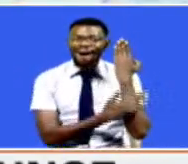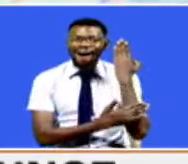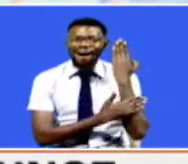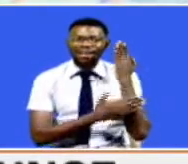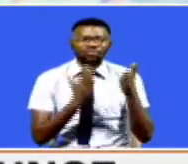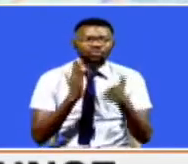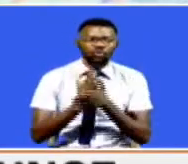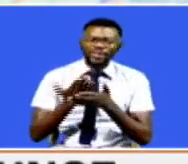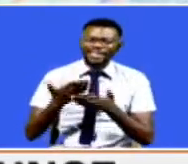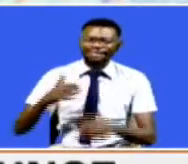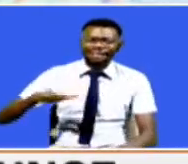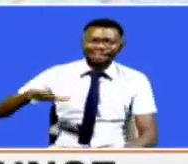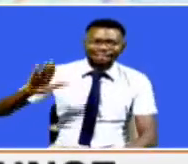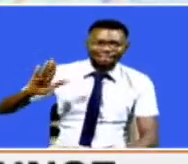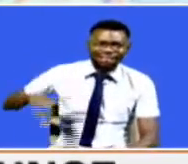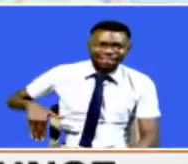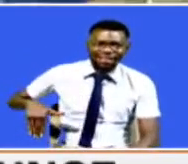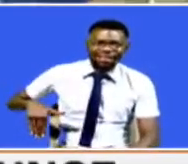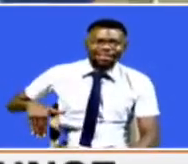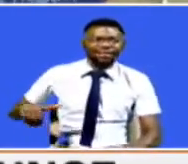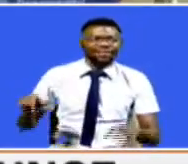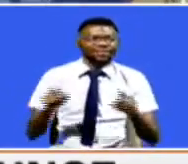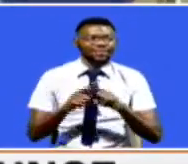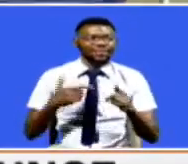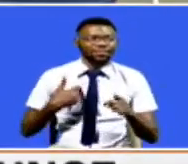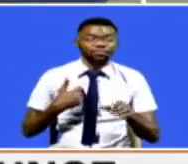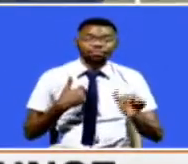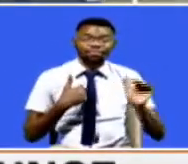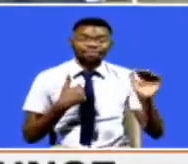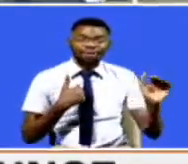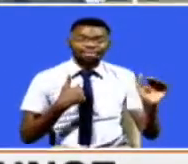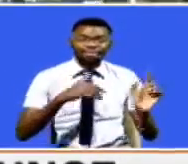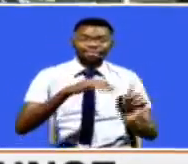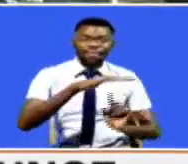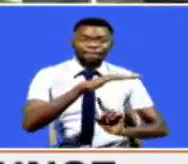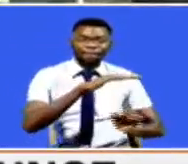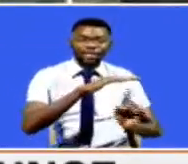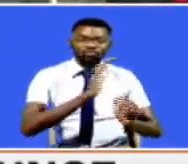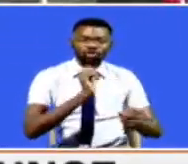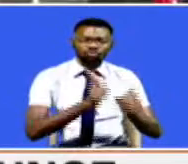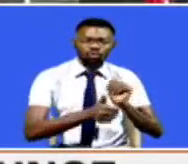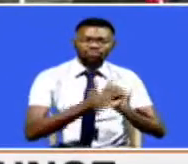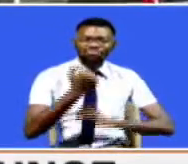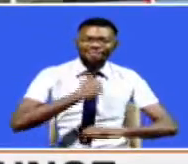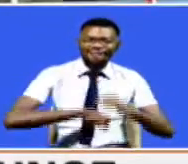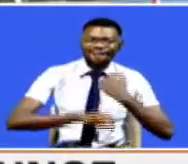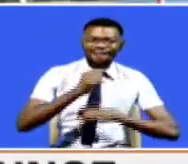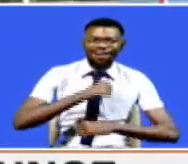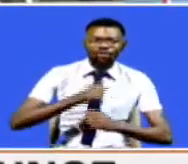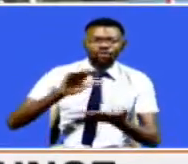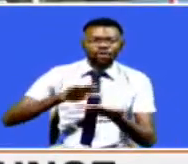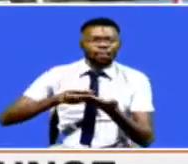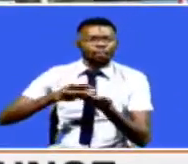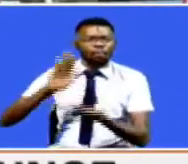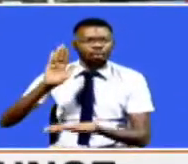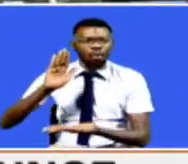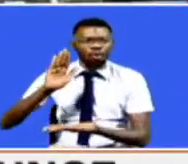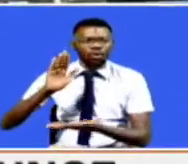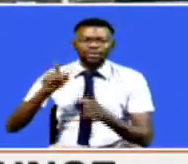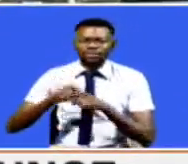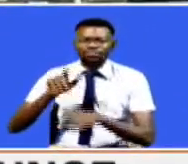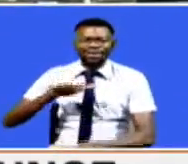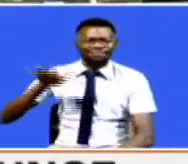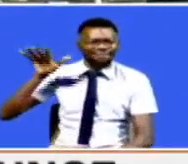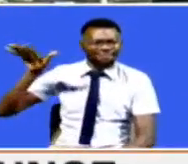very far, and I want to call upon the Ministry of Sports to do more, especially